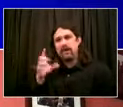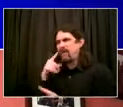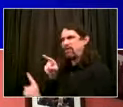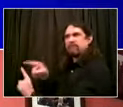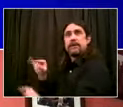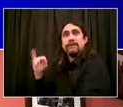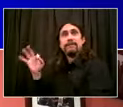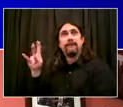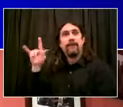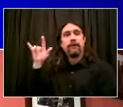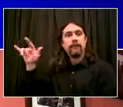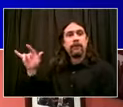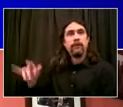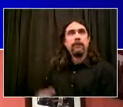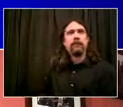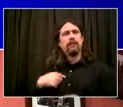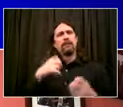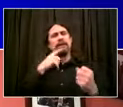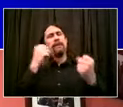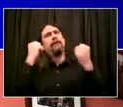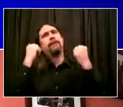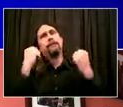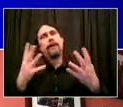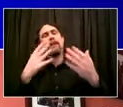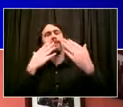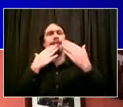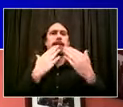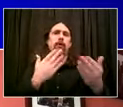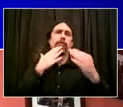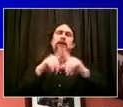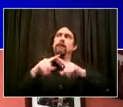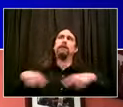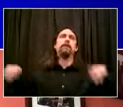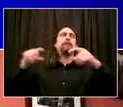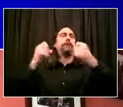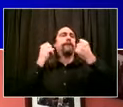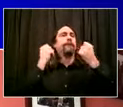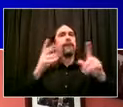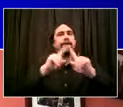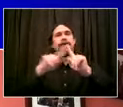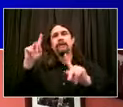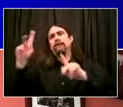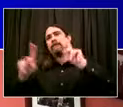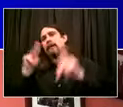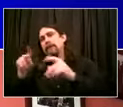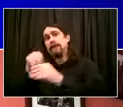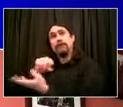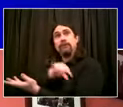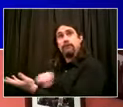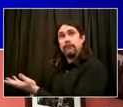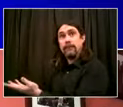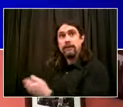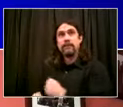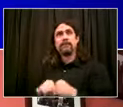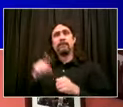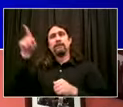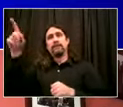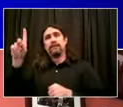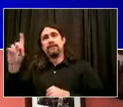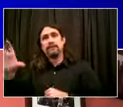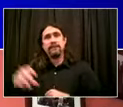the community who have come together to say these are the things that we want. And you, Mr. Mayor, insisting that it